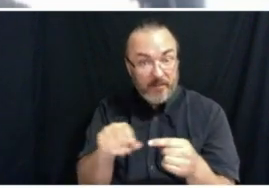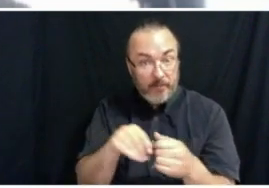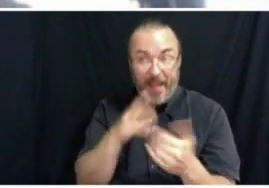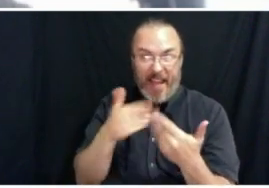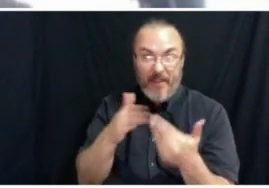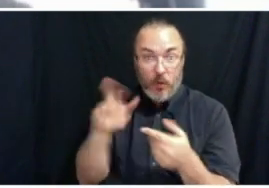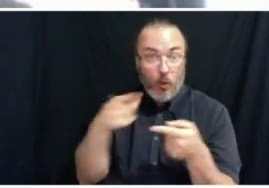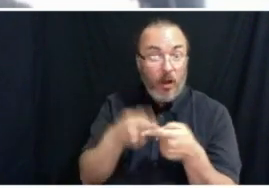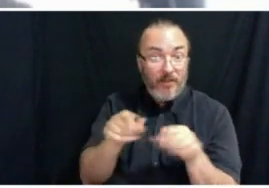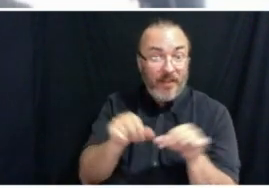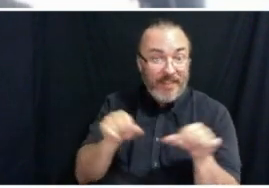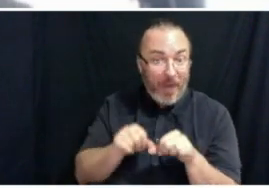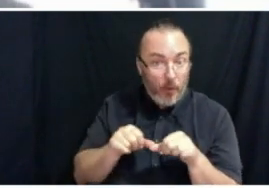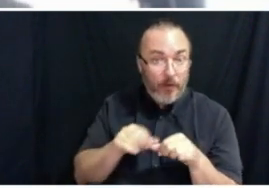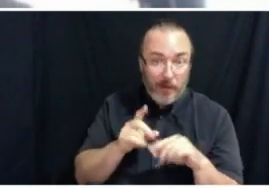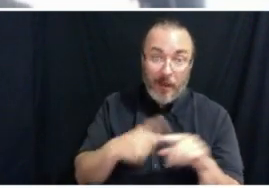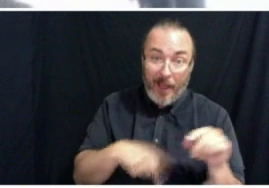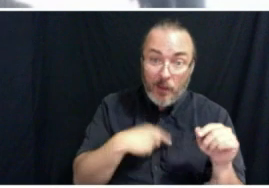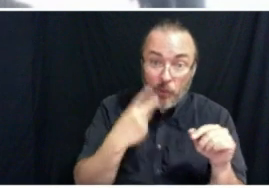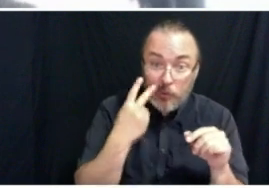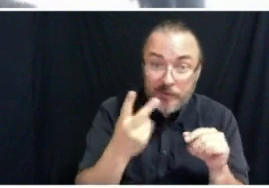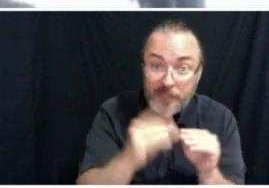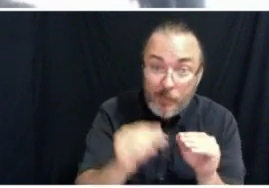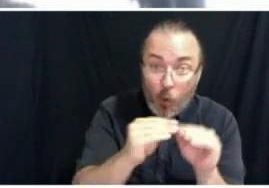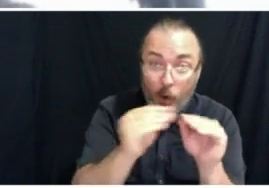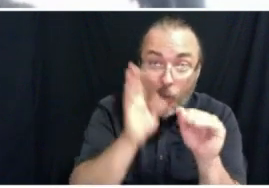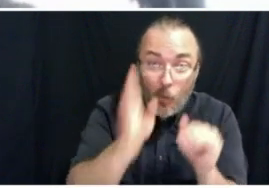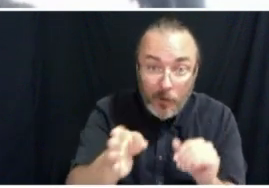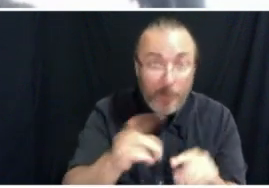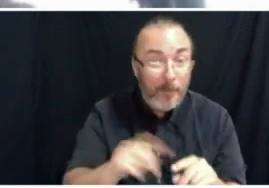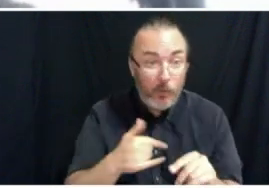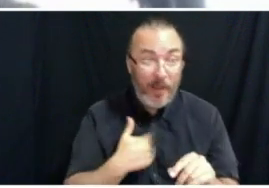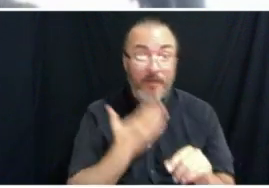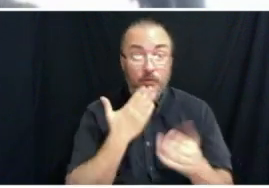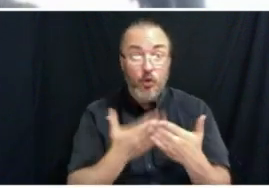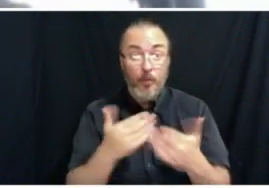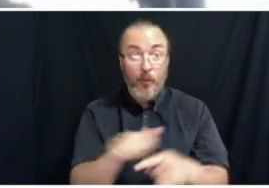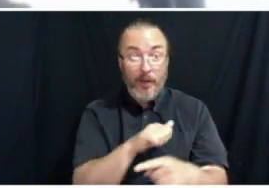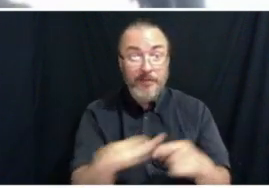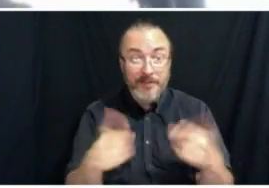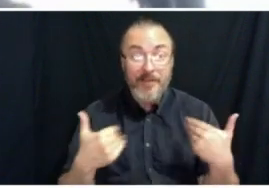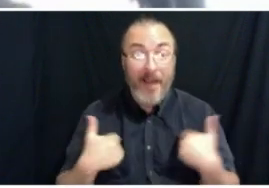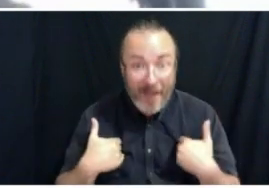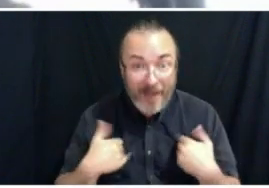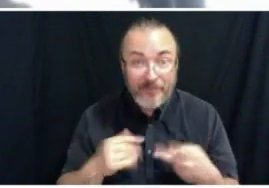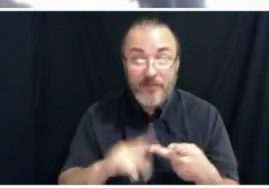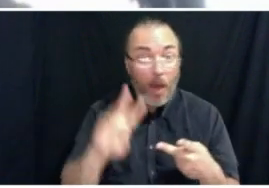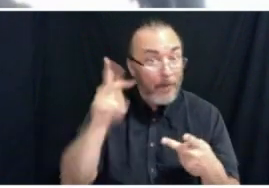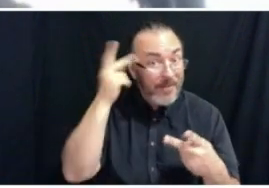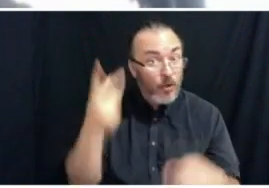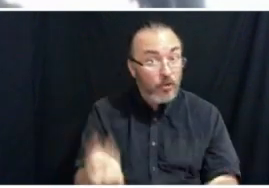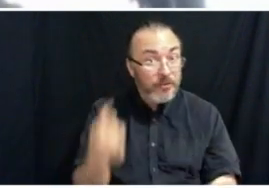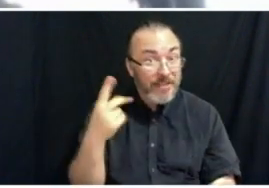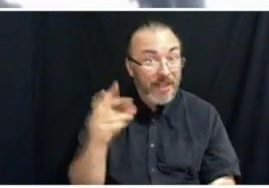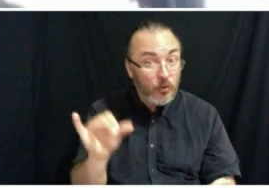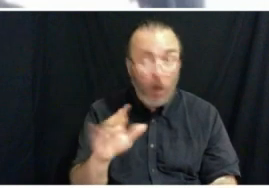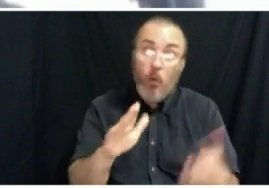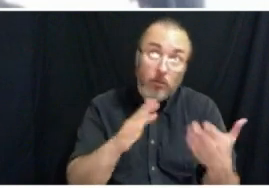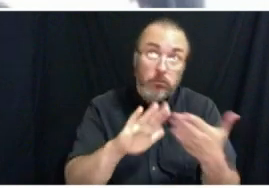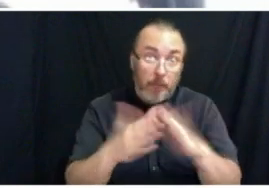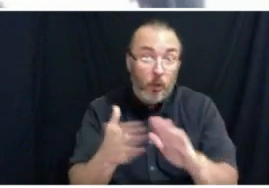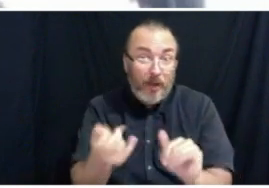more of in the Sahel. So there are good practices. There is a political understanding, a community understanding of the need to